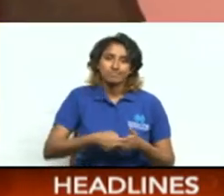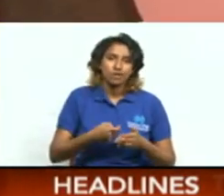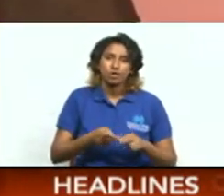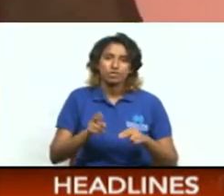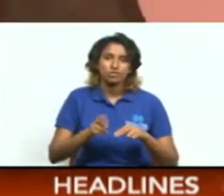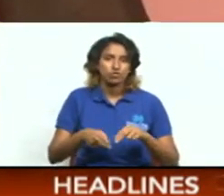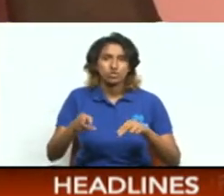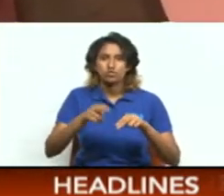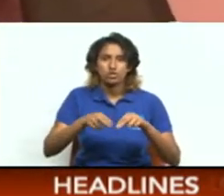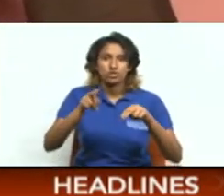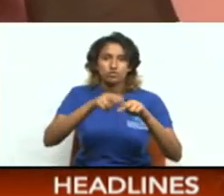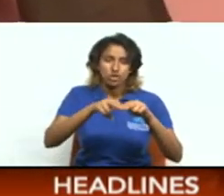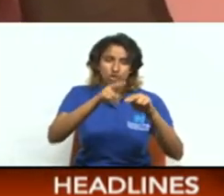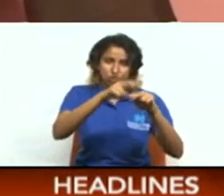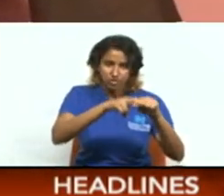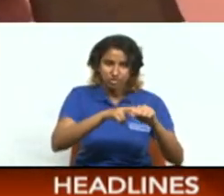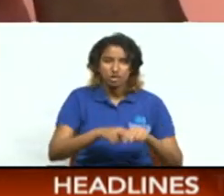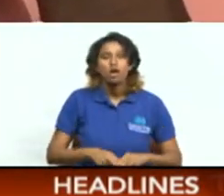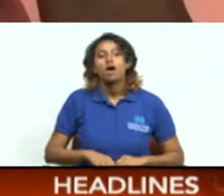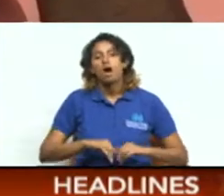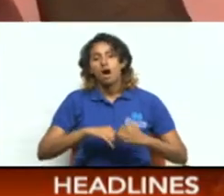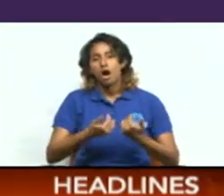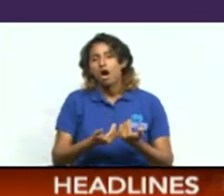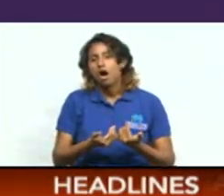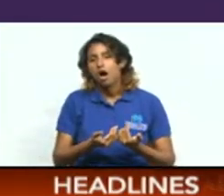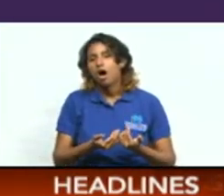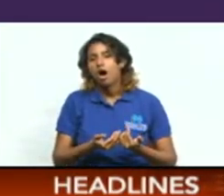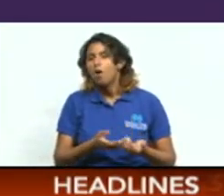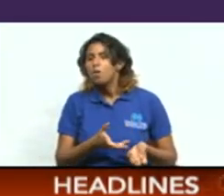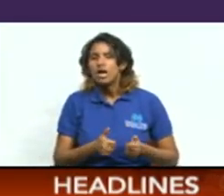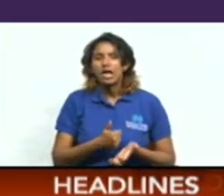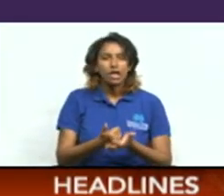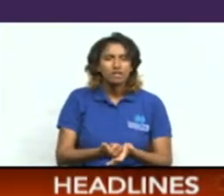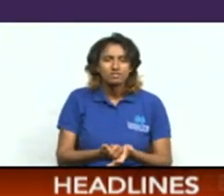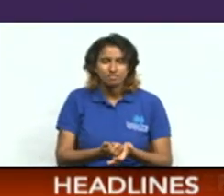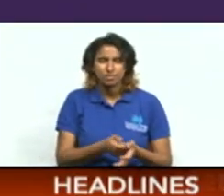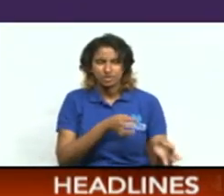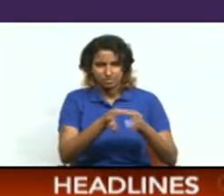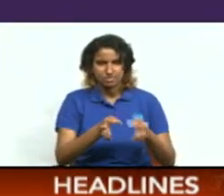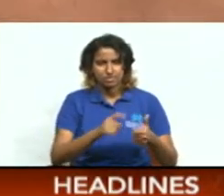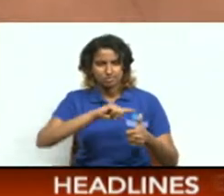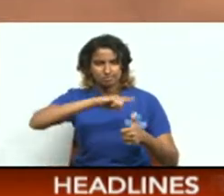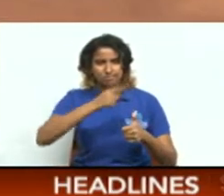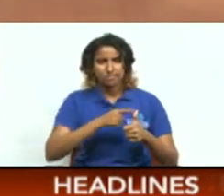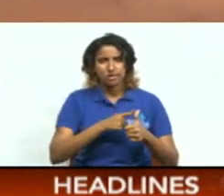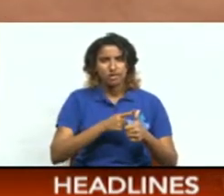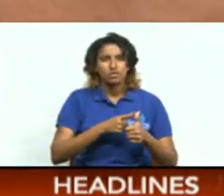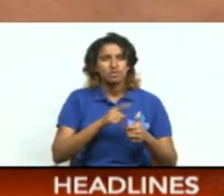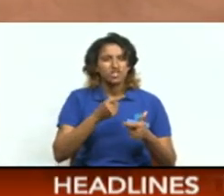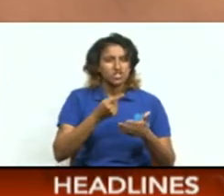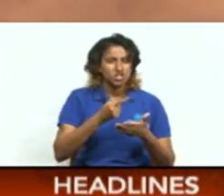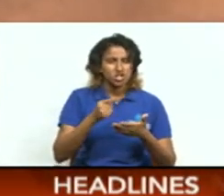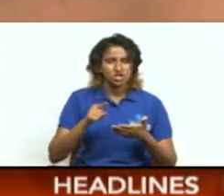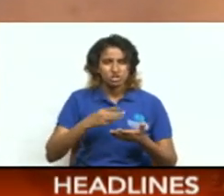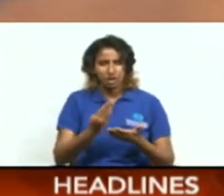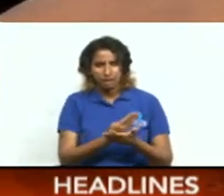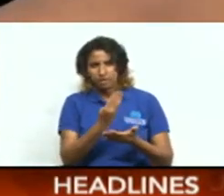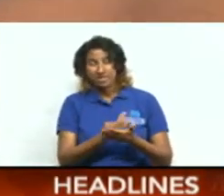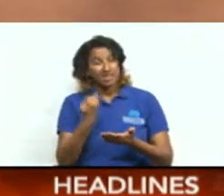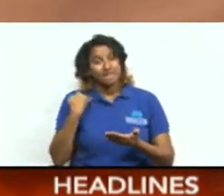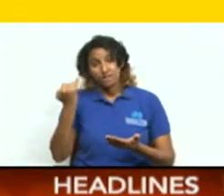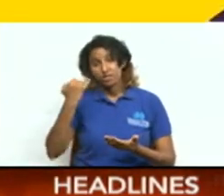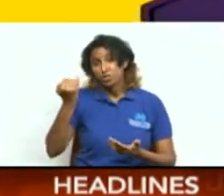Here are a few tips on how to deal with inflation. 1. Review your budget. If you don't have a budget, it's time to create